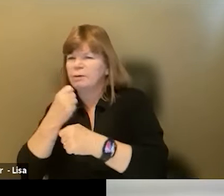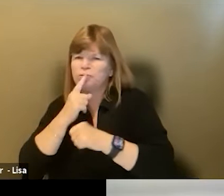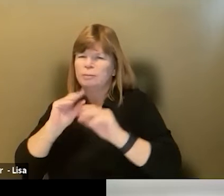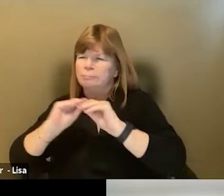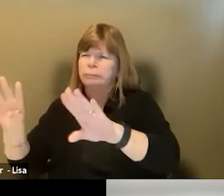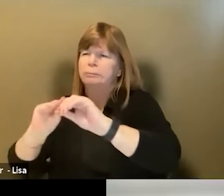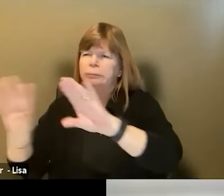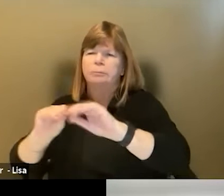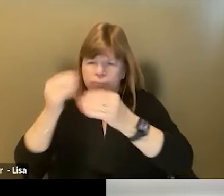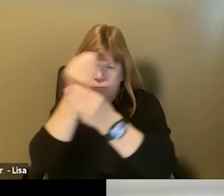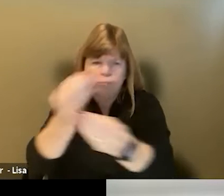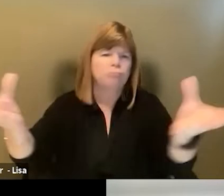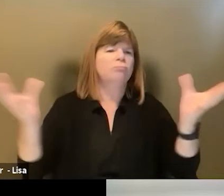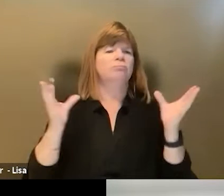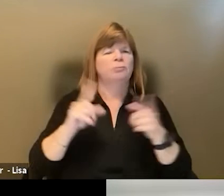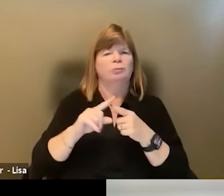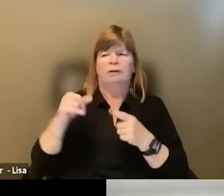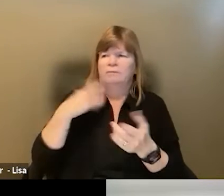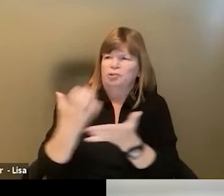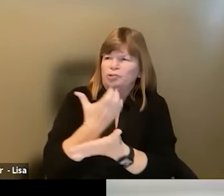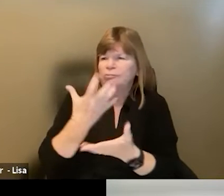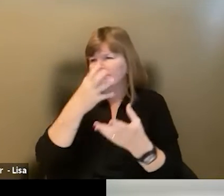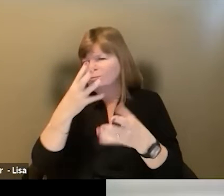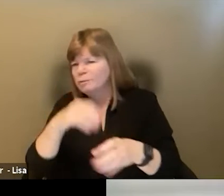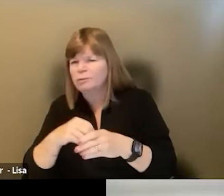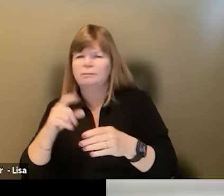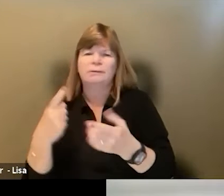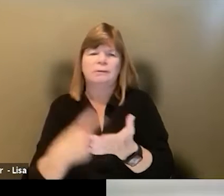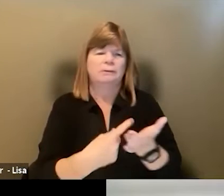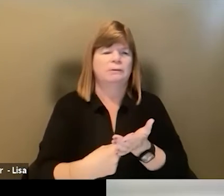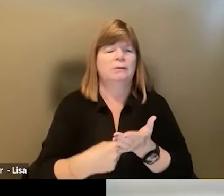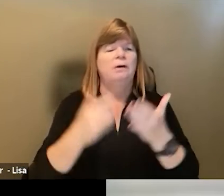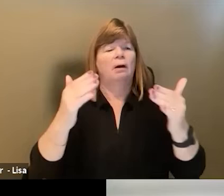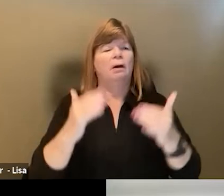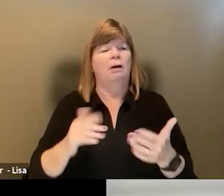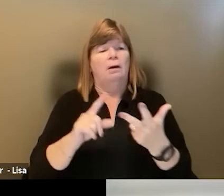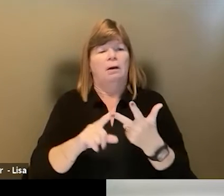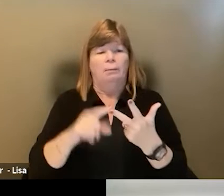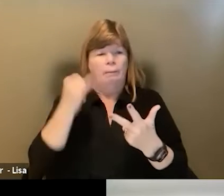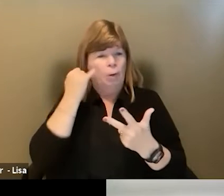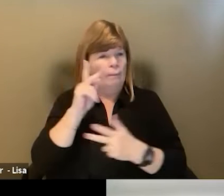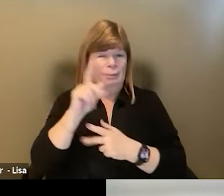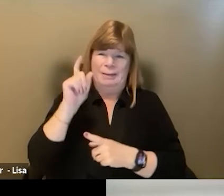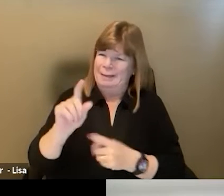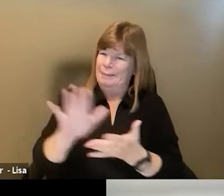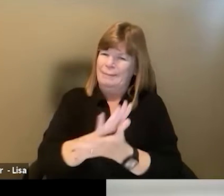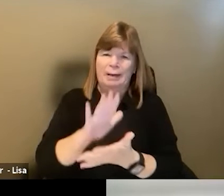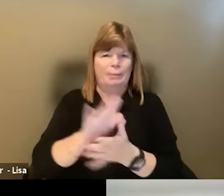of this opportunity to weigh in on things. And then for people who need a paper copy